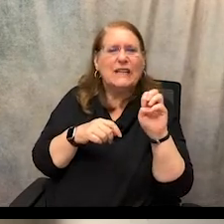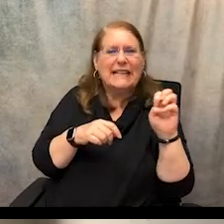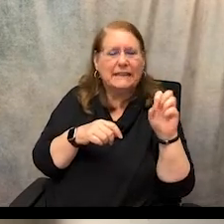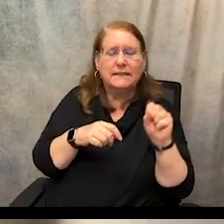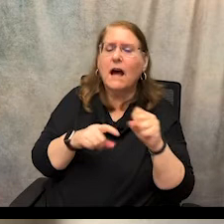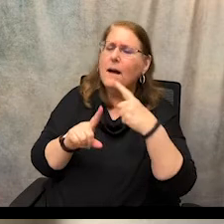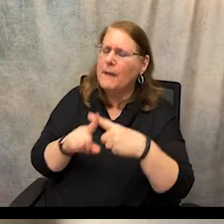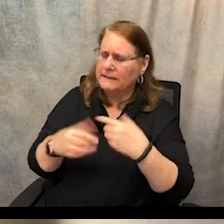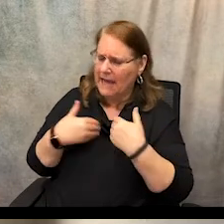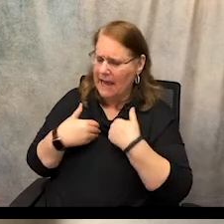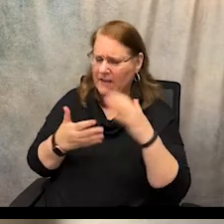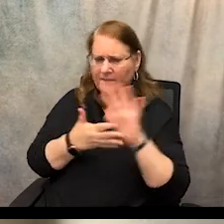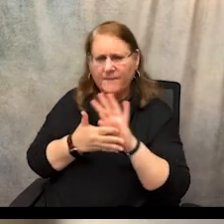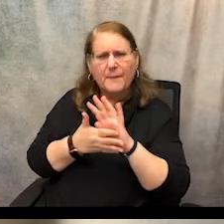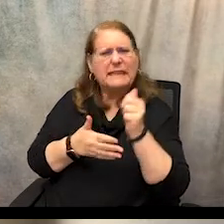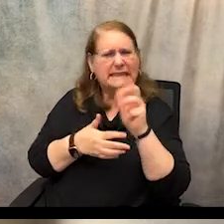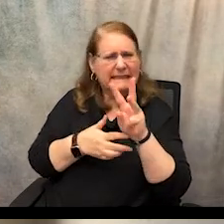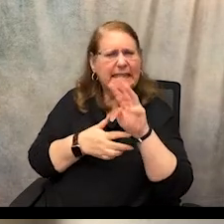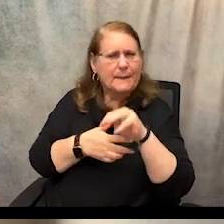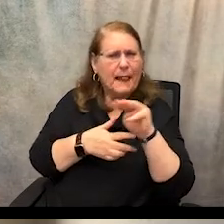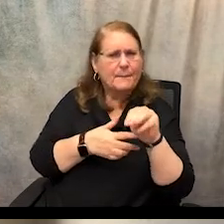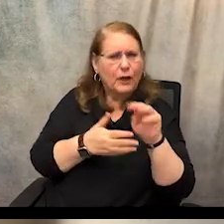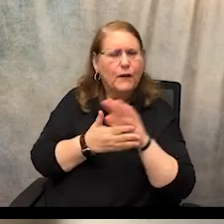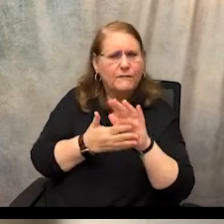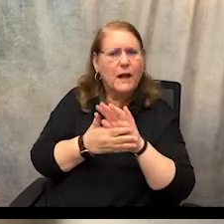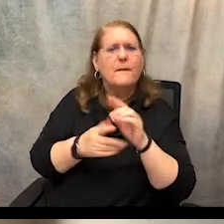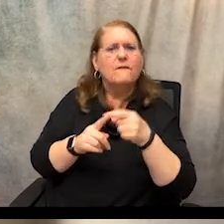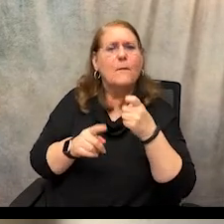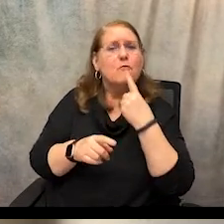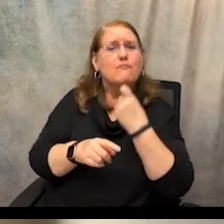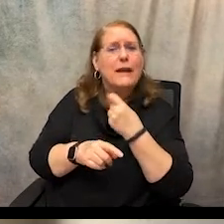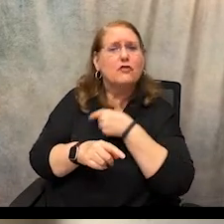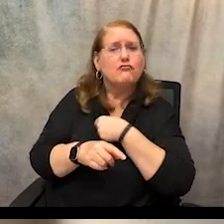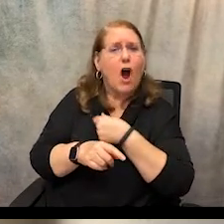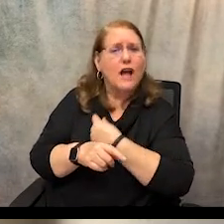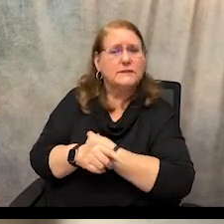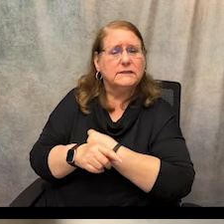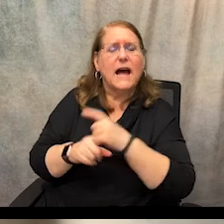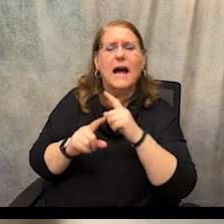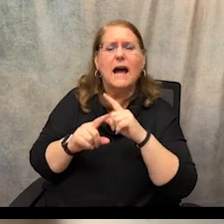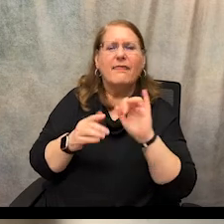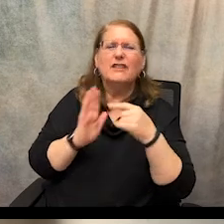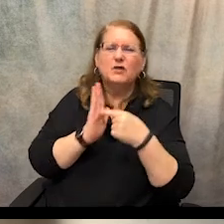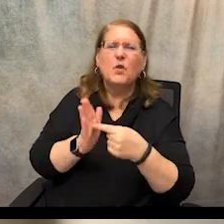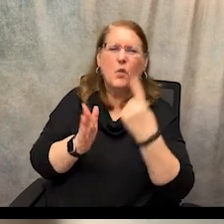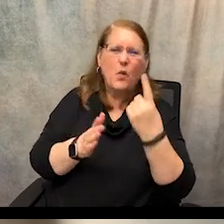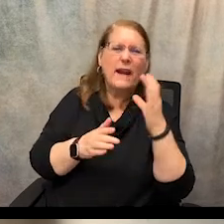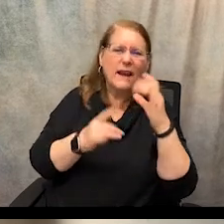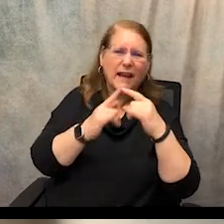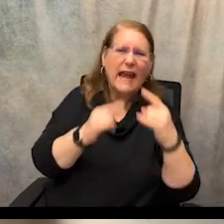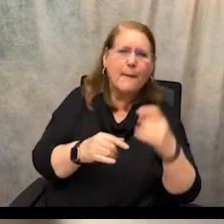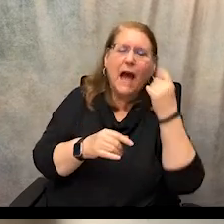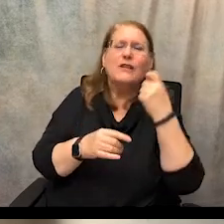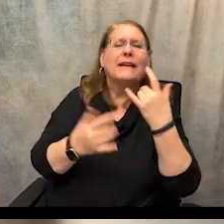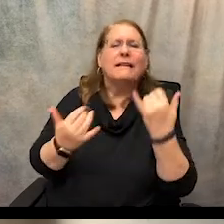Red Cross, a 16 millimeter film that shows one of the camps, but after it had been converted to a prisoner